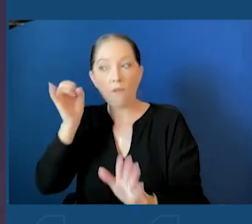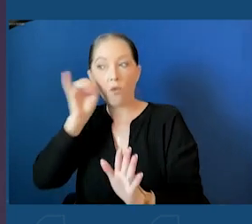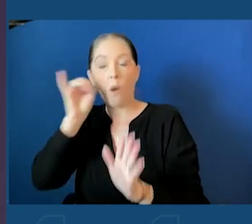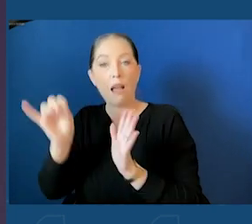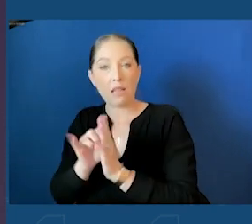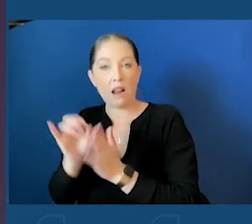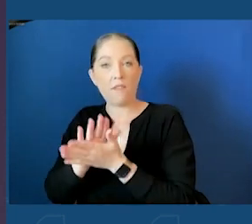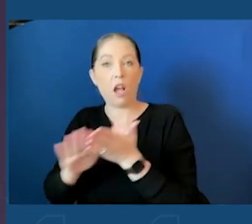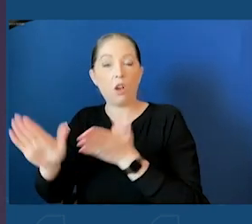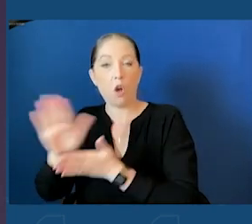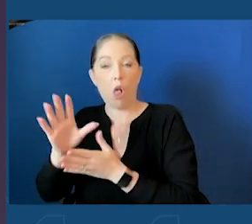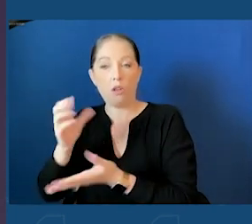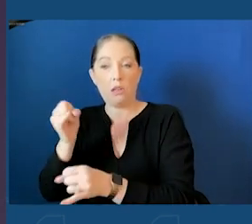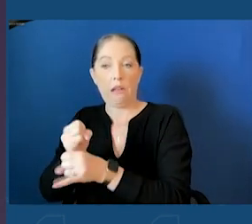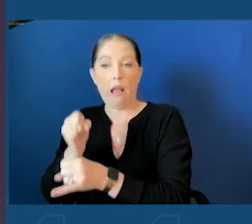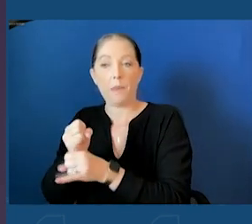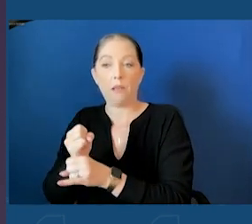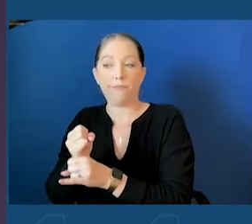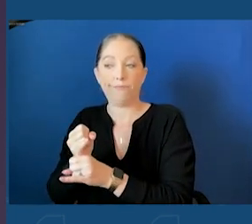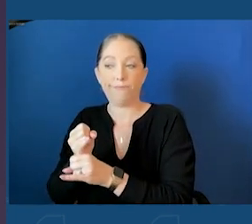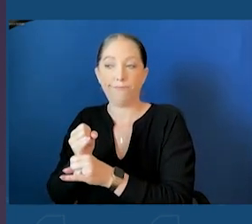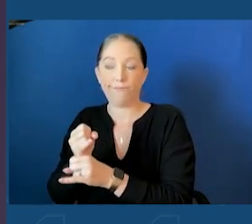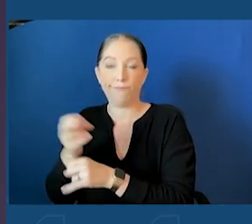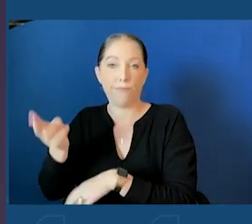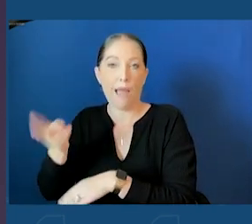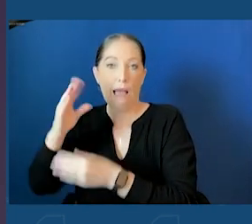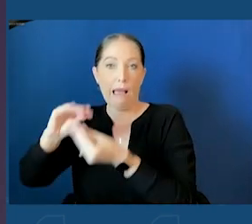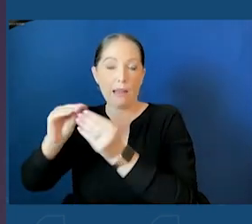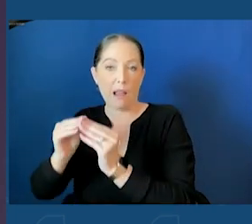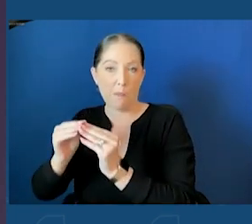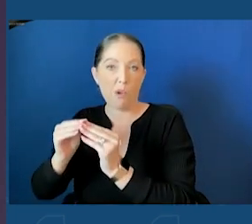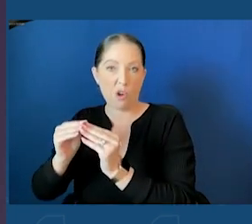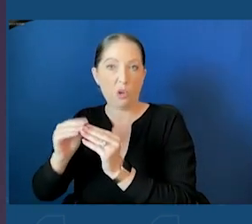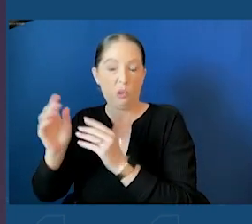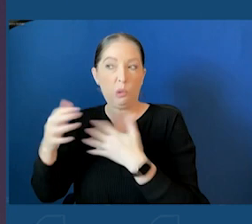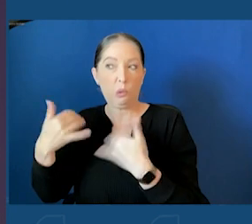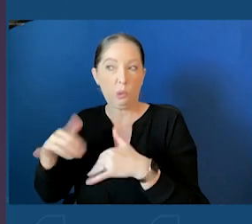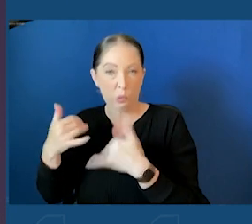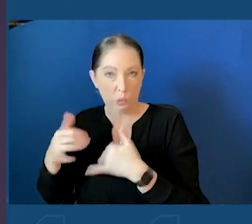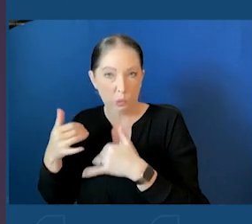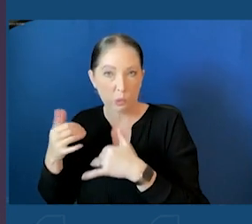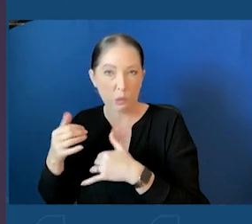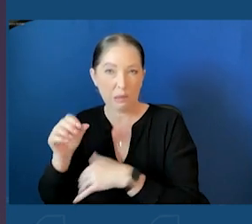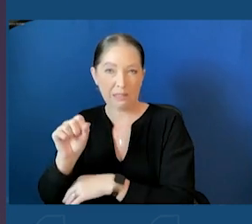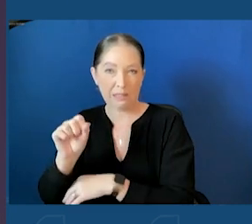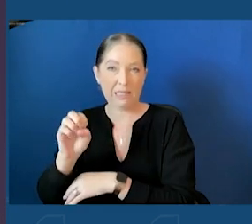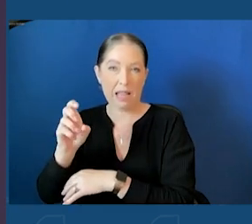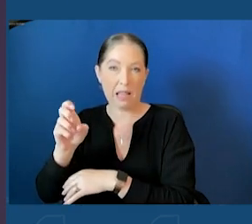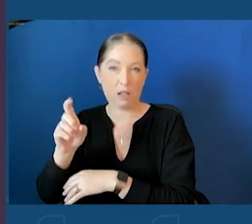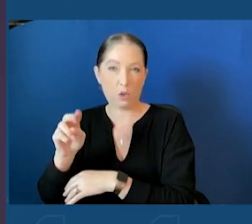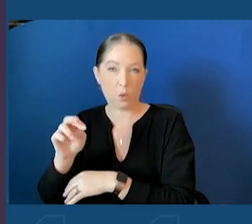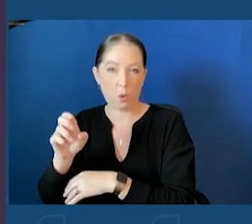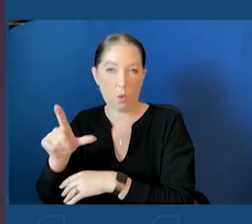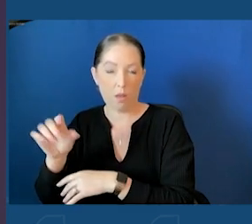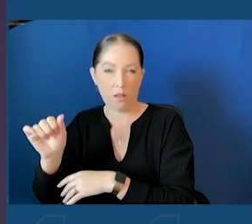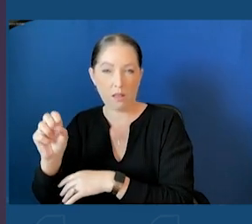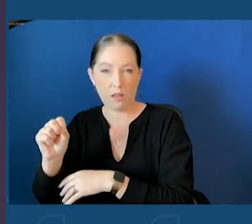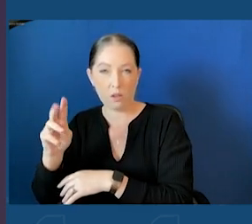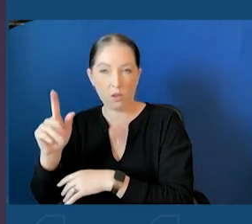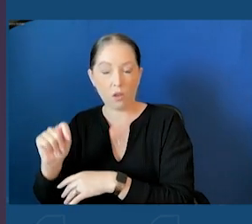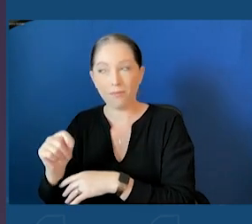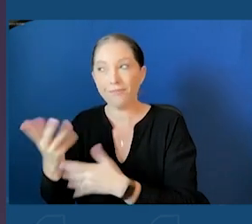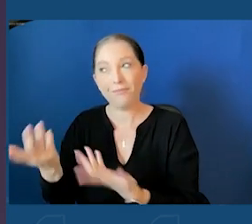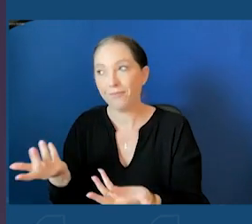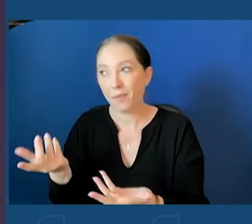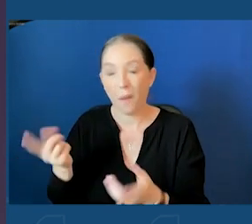assaults, that would be used as difficult in marketing for them. The opposite was true, and I said the opposite would be